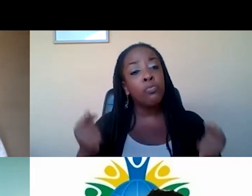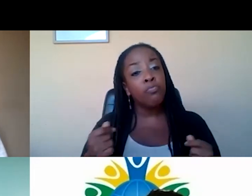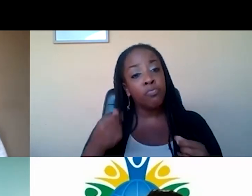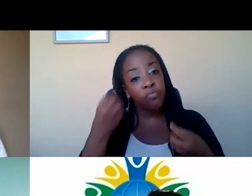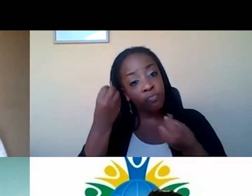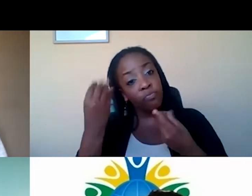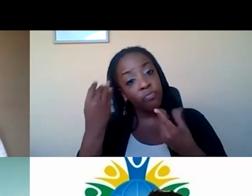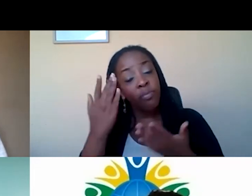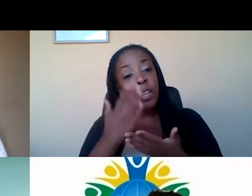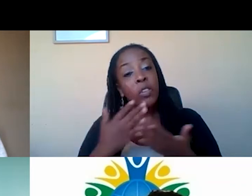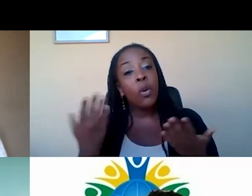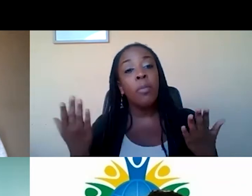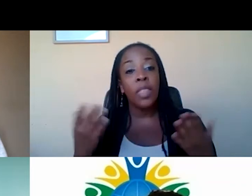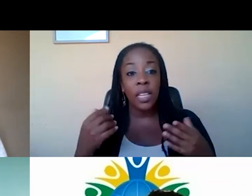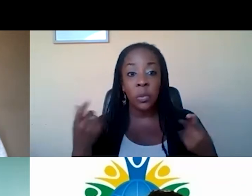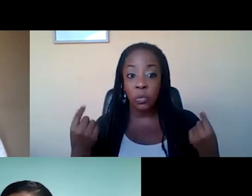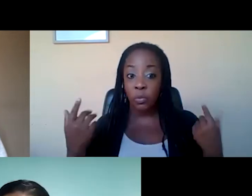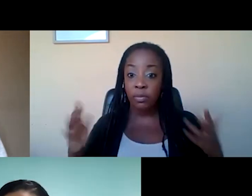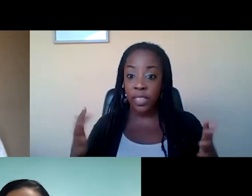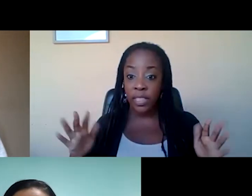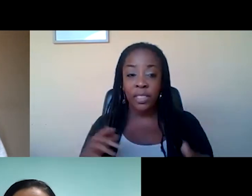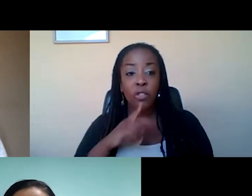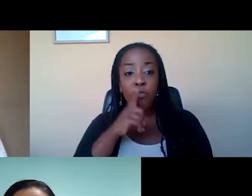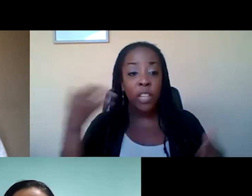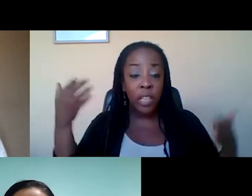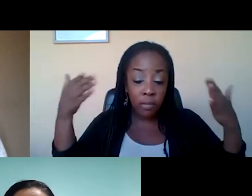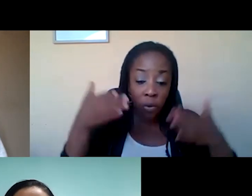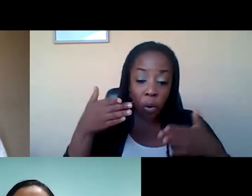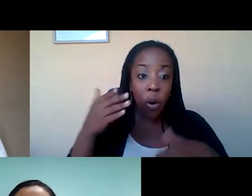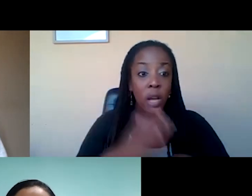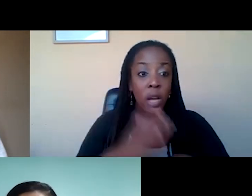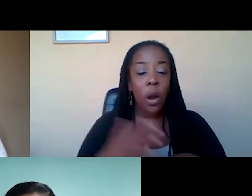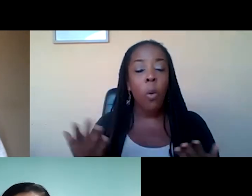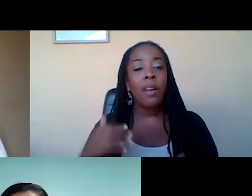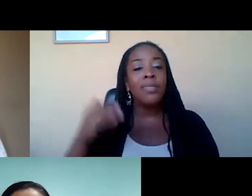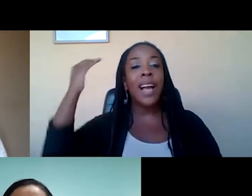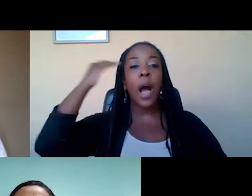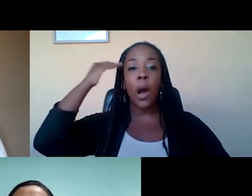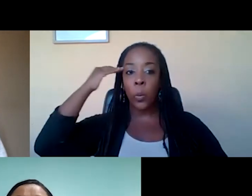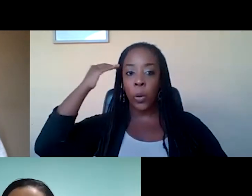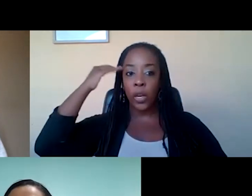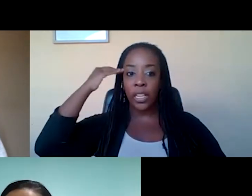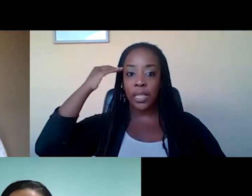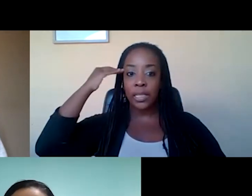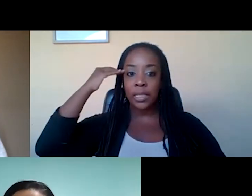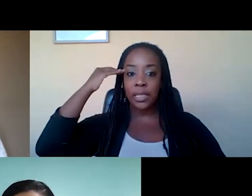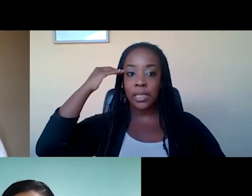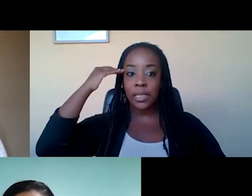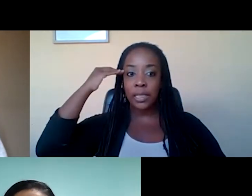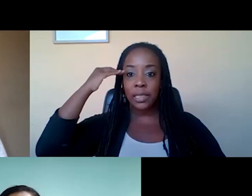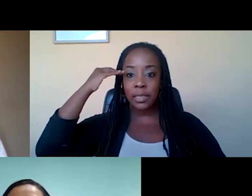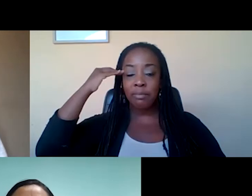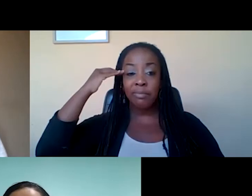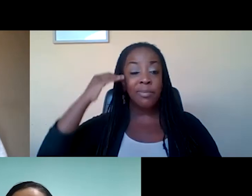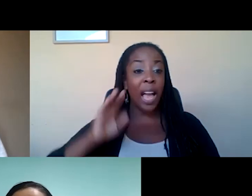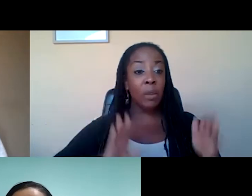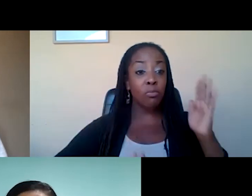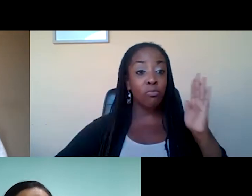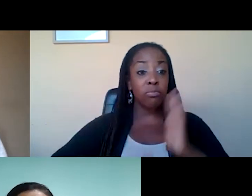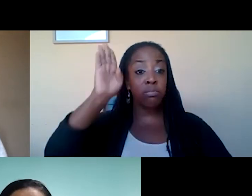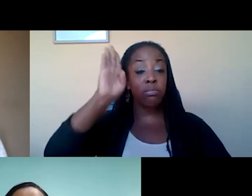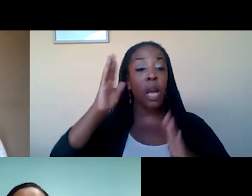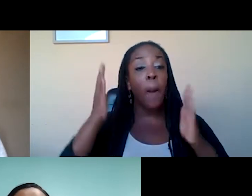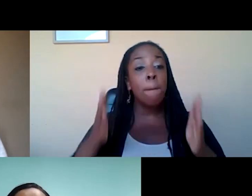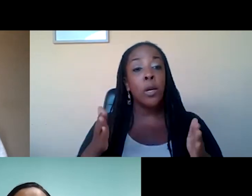have done, we had really focused on awareness and the plight of persons with special needs. Most of you would know